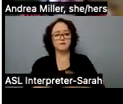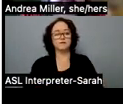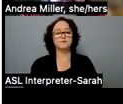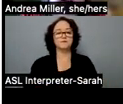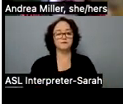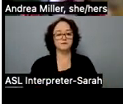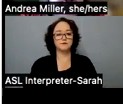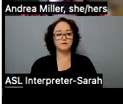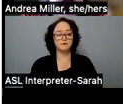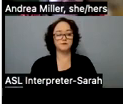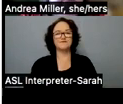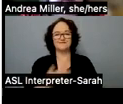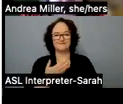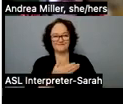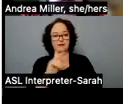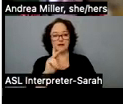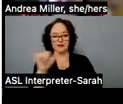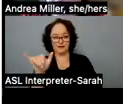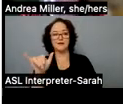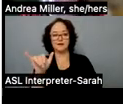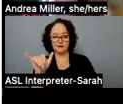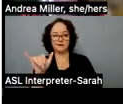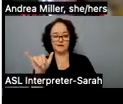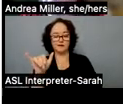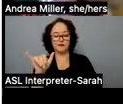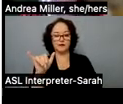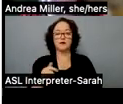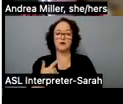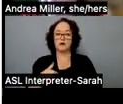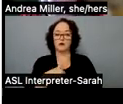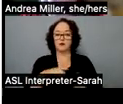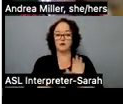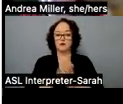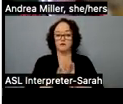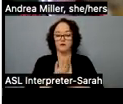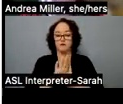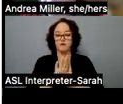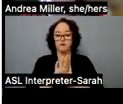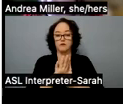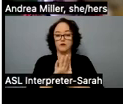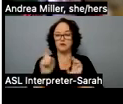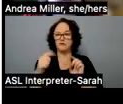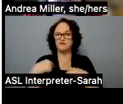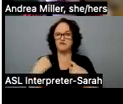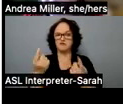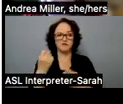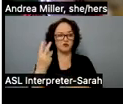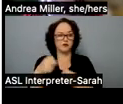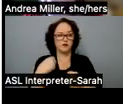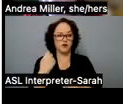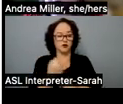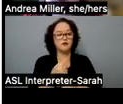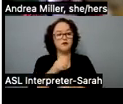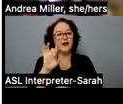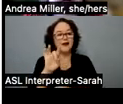So this is Kentucky, our shape, and we have developed over the past 12 years, 84 units